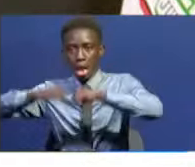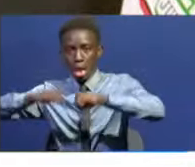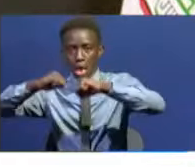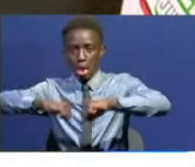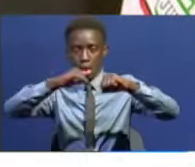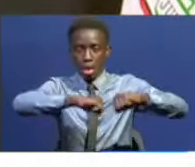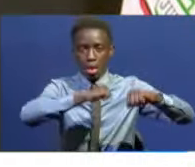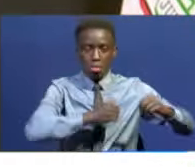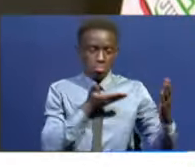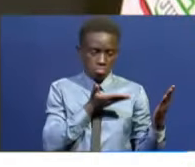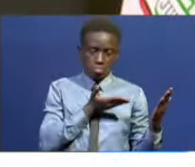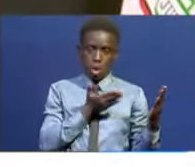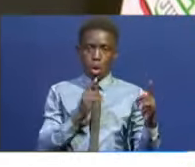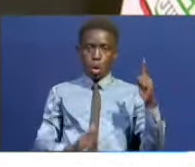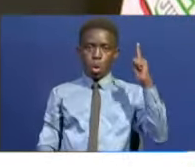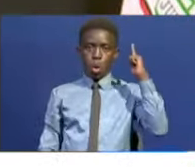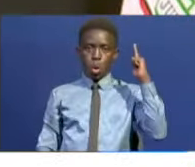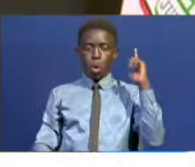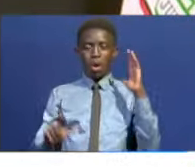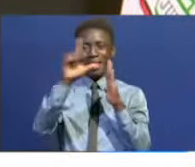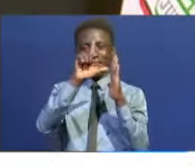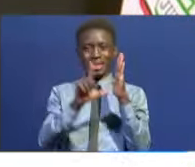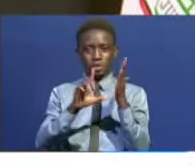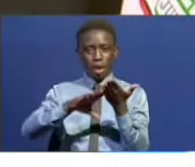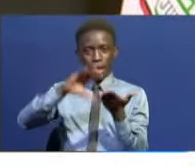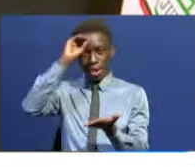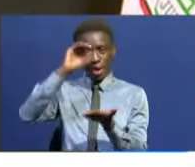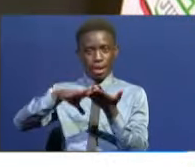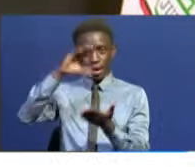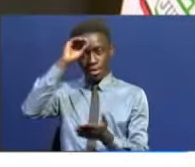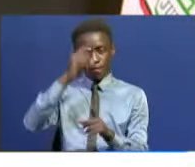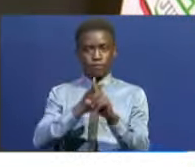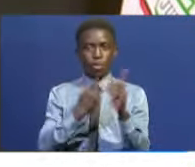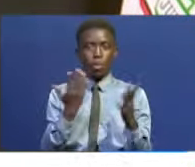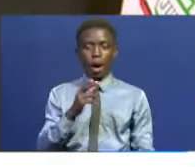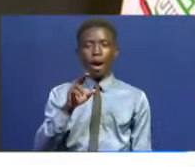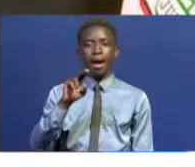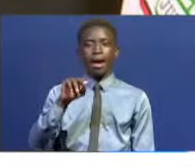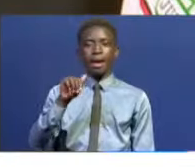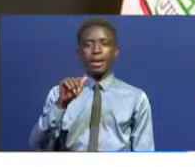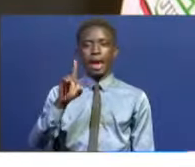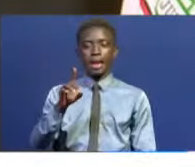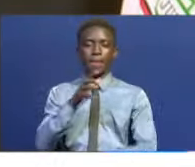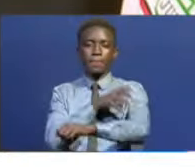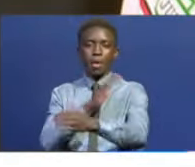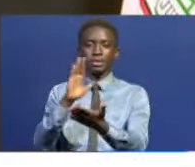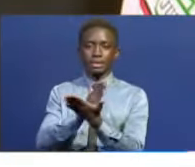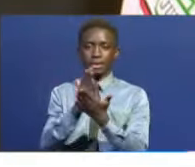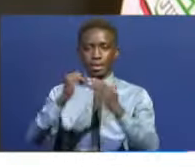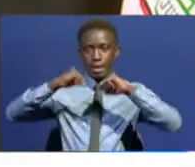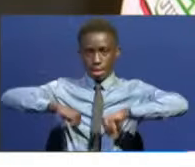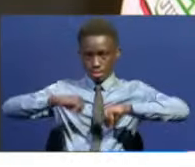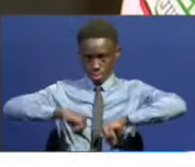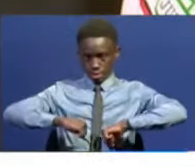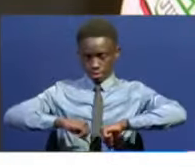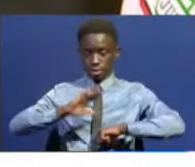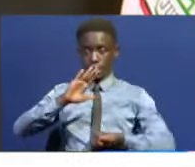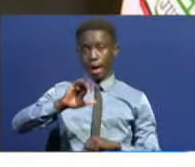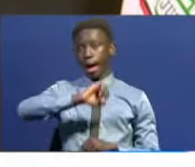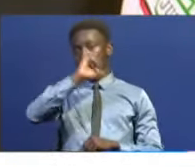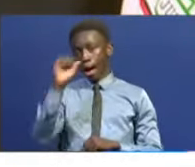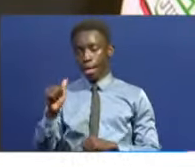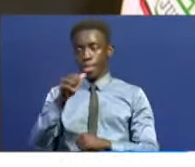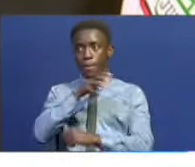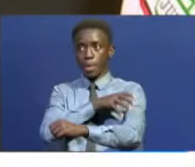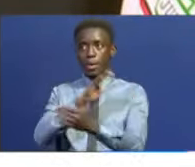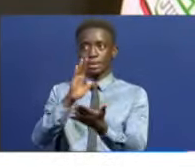law and lessons learned from the well-known disputed 202 NAC power sharing agreement. Further power sharing agreements are a